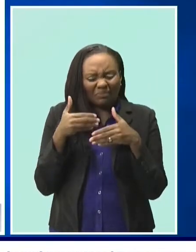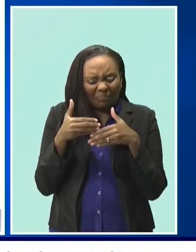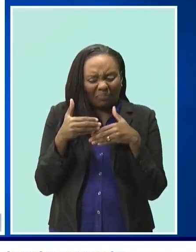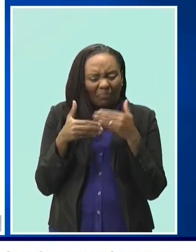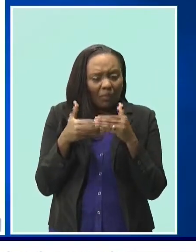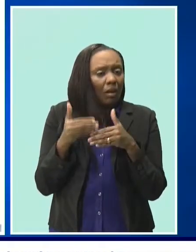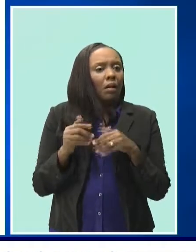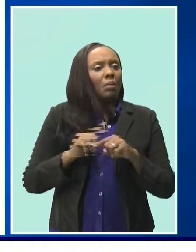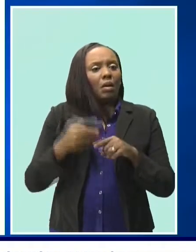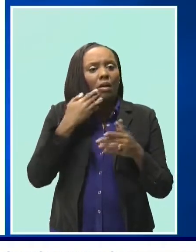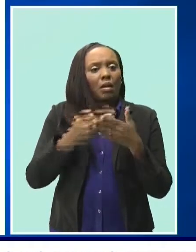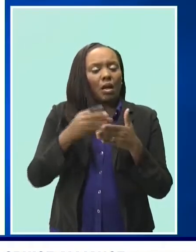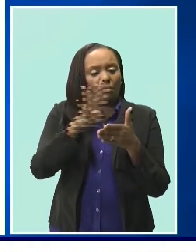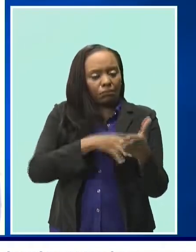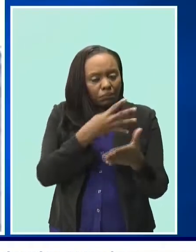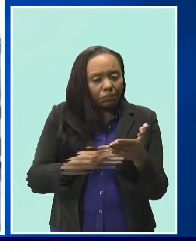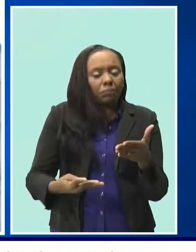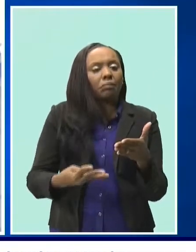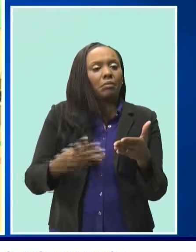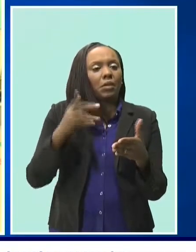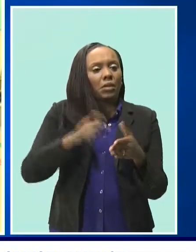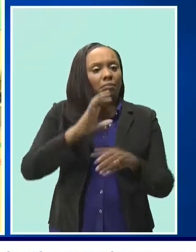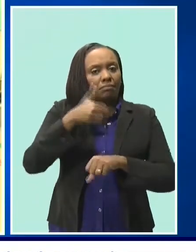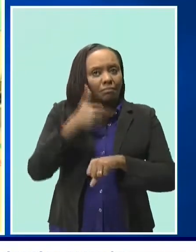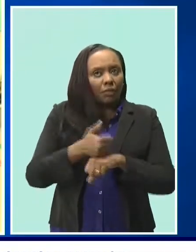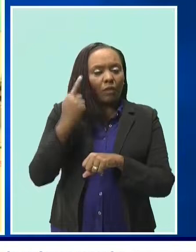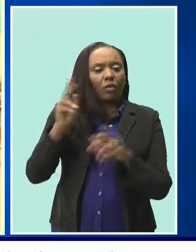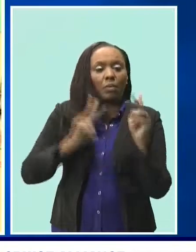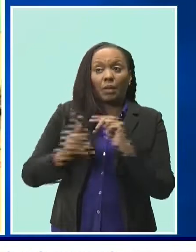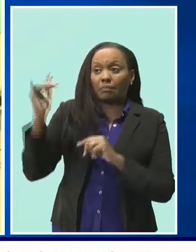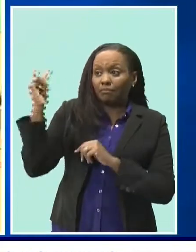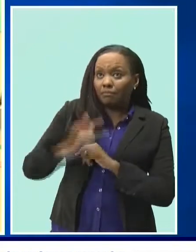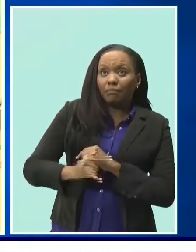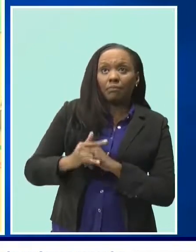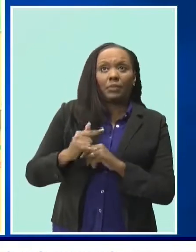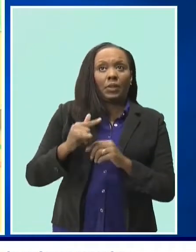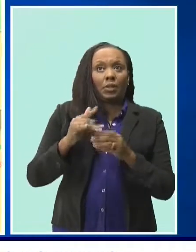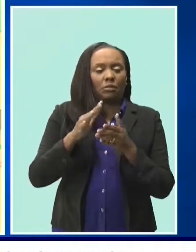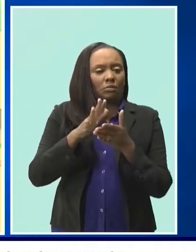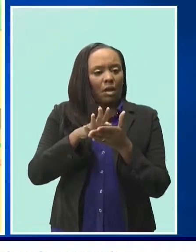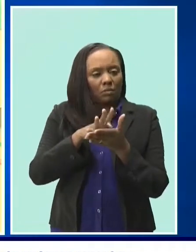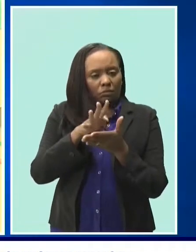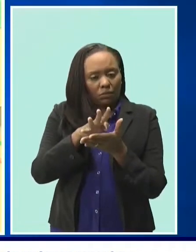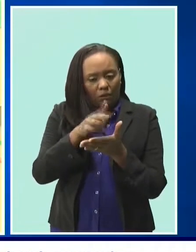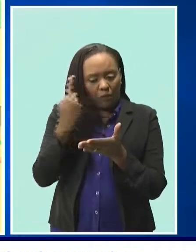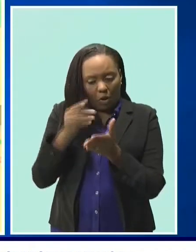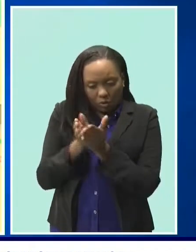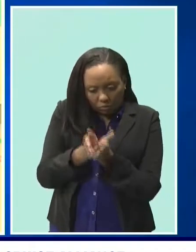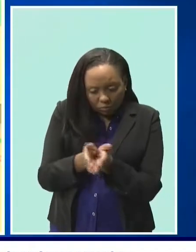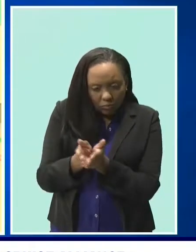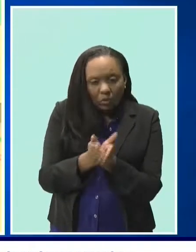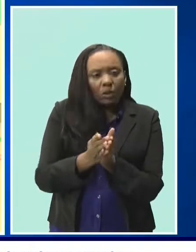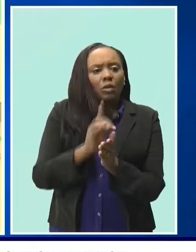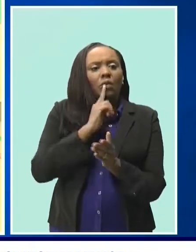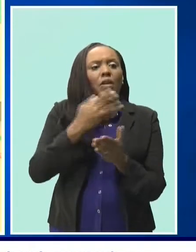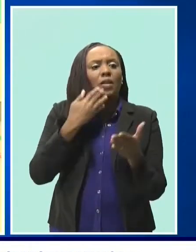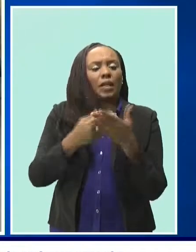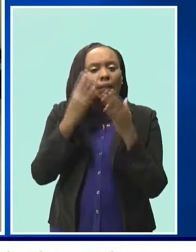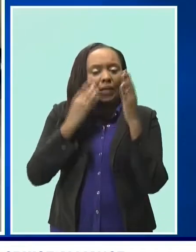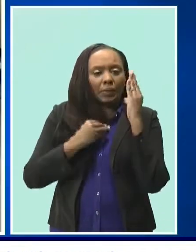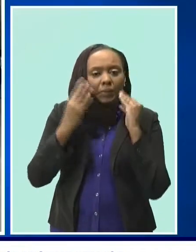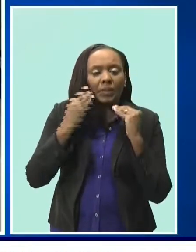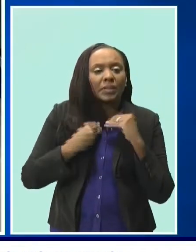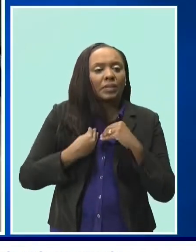attractive itinerary can be created to give guests a rich multicultural experience, and it's an opportunity